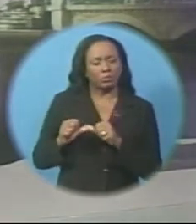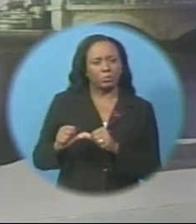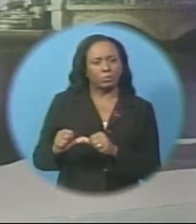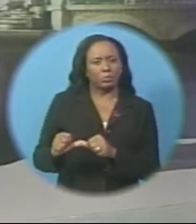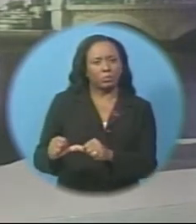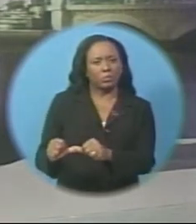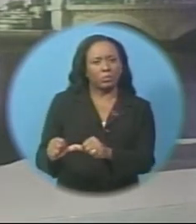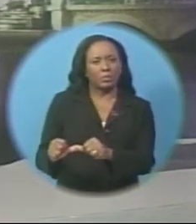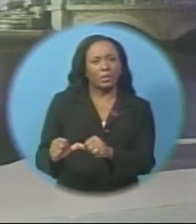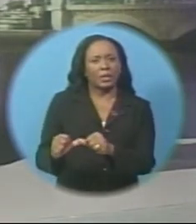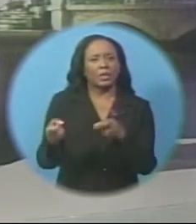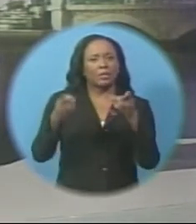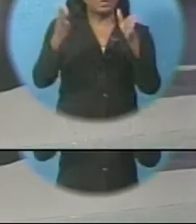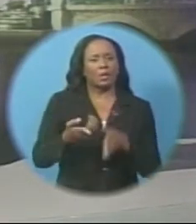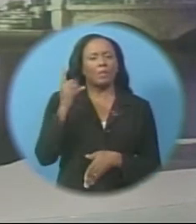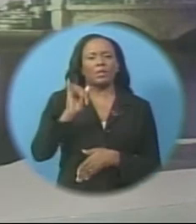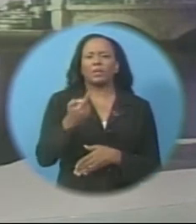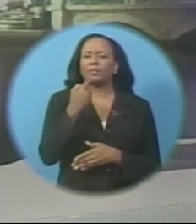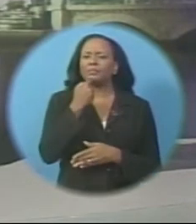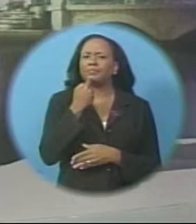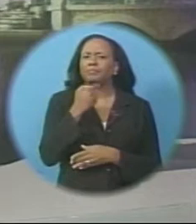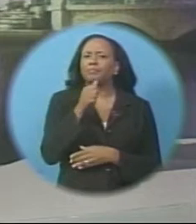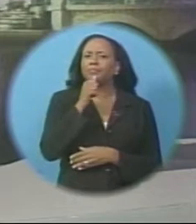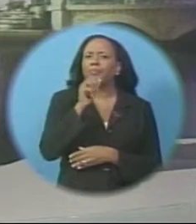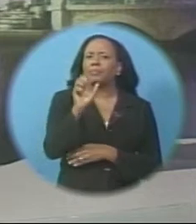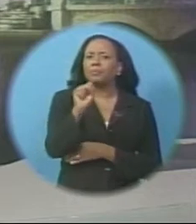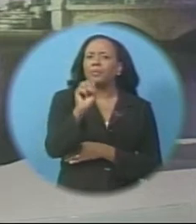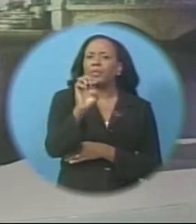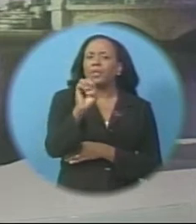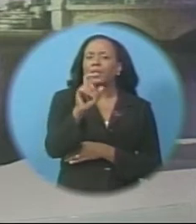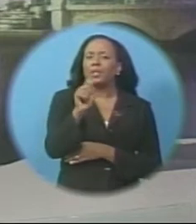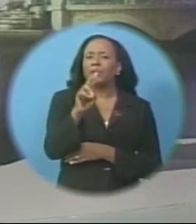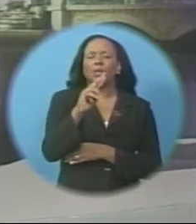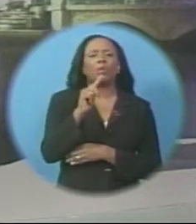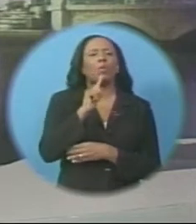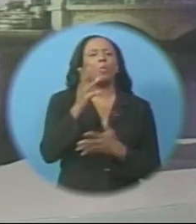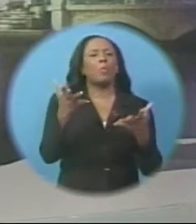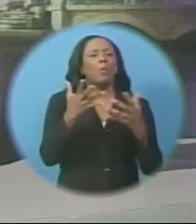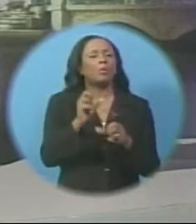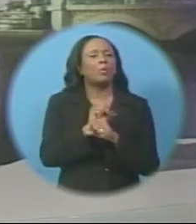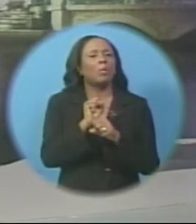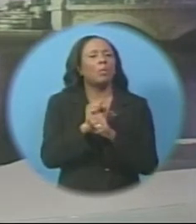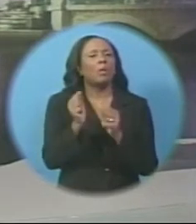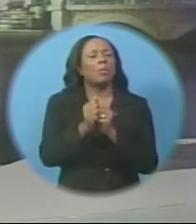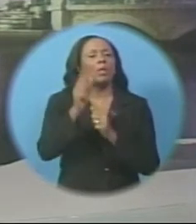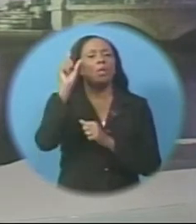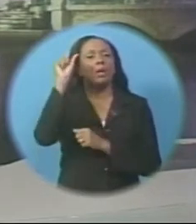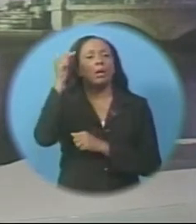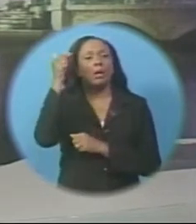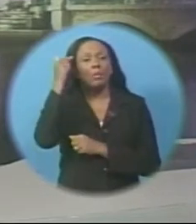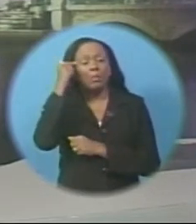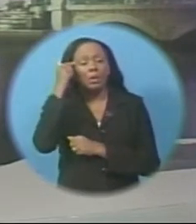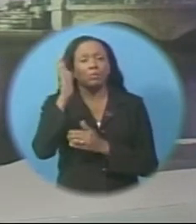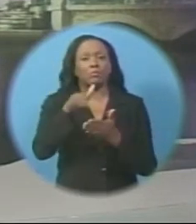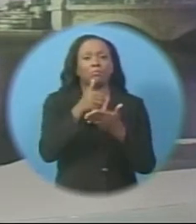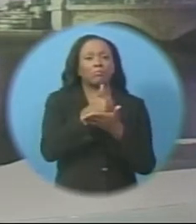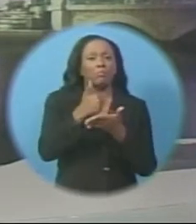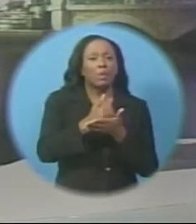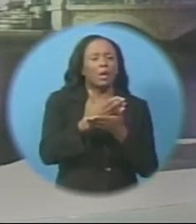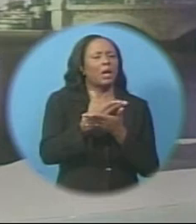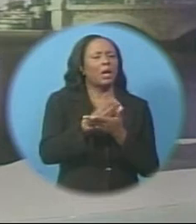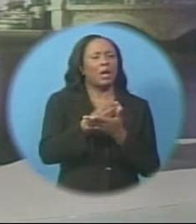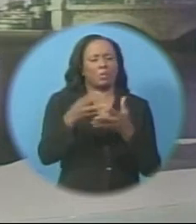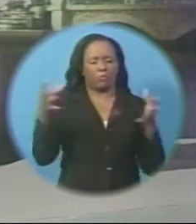Lisa Gale says the private sector is committed to working with government, the central bank and the experts to deal with the challenges. She says